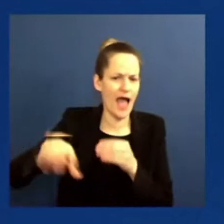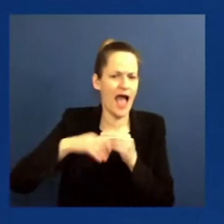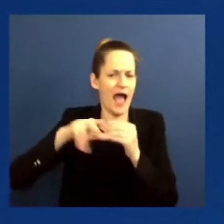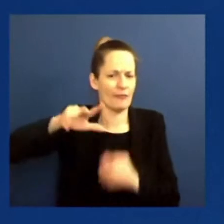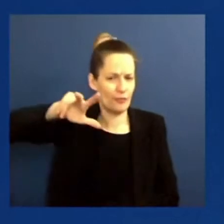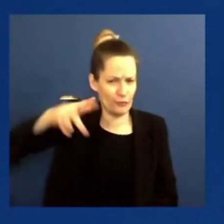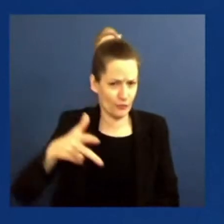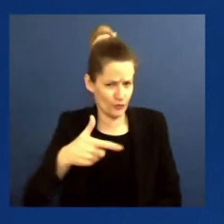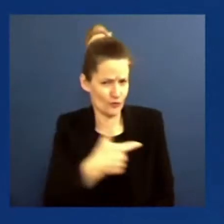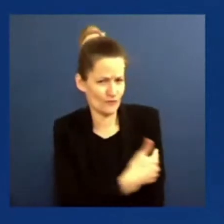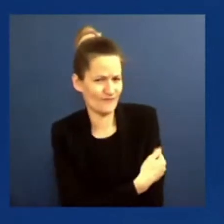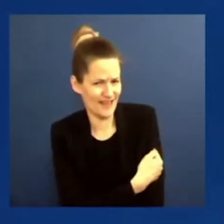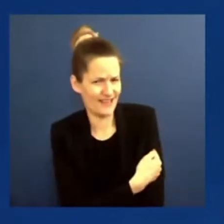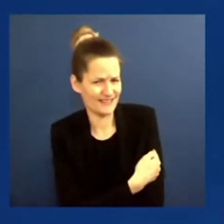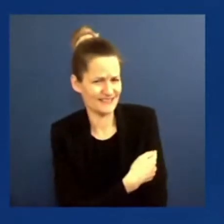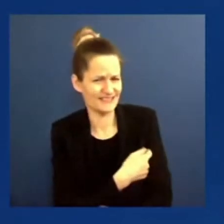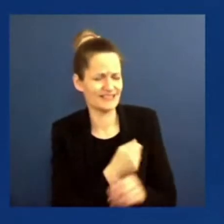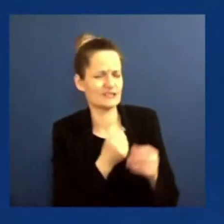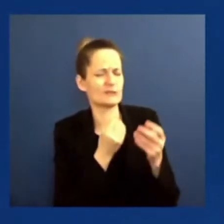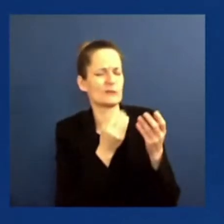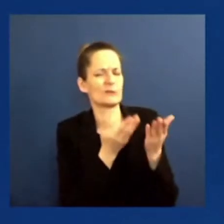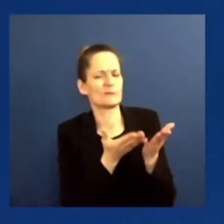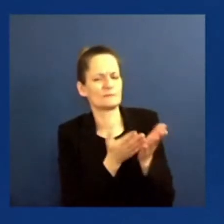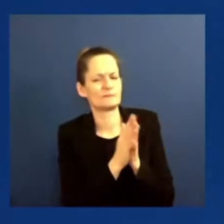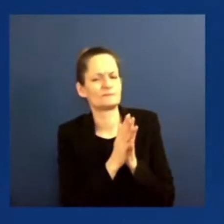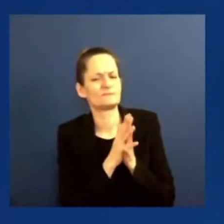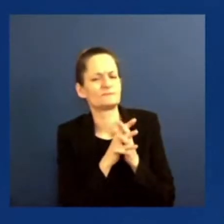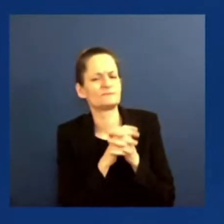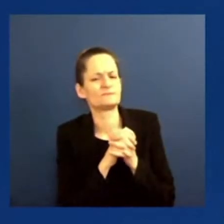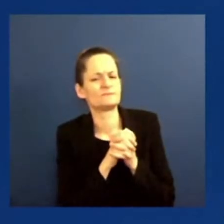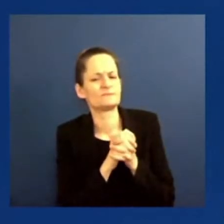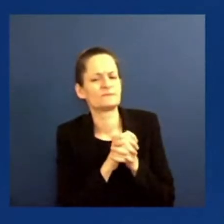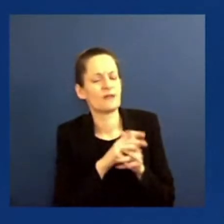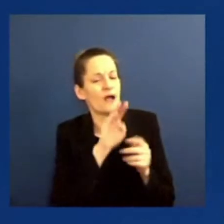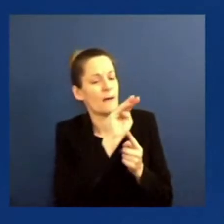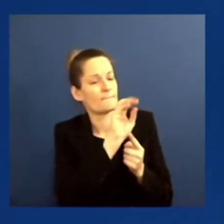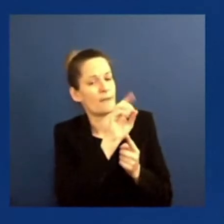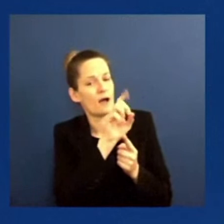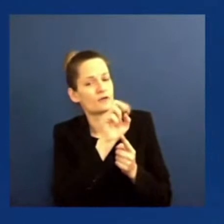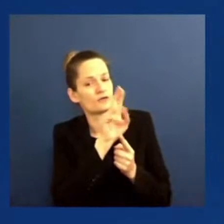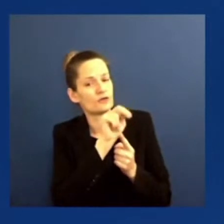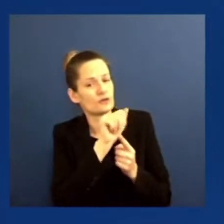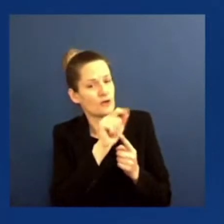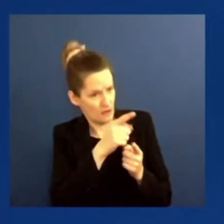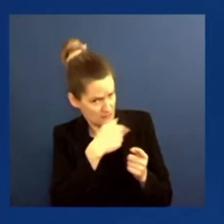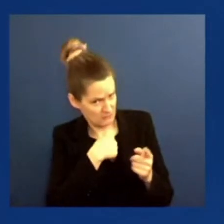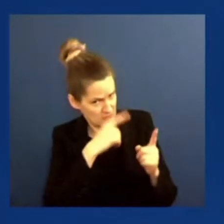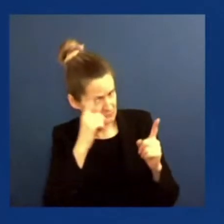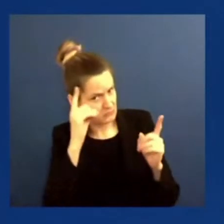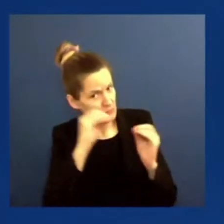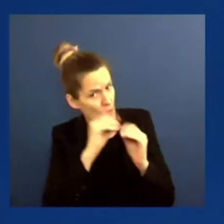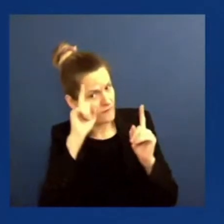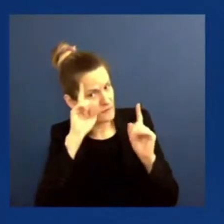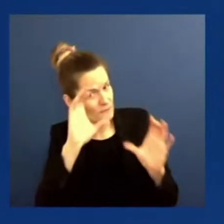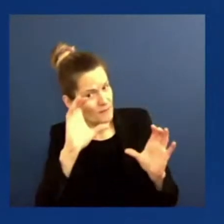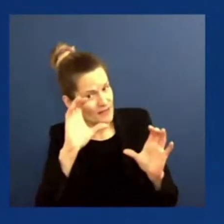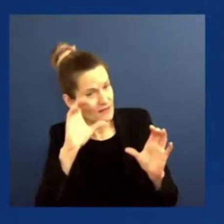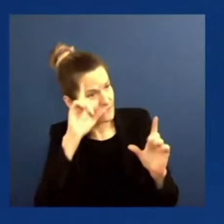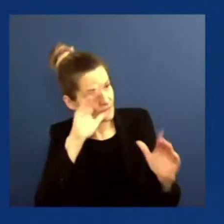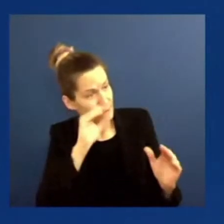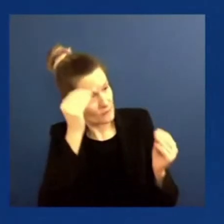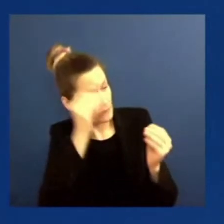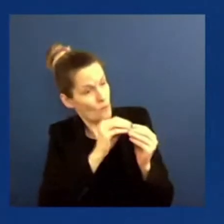March, early April. Moderna recently said they expect data in 2 to 5-year-olds in March. I'm wondering your expectations for